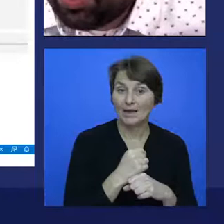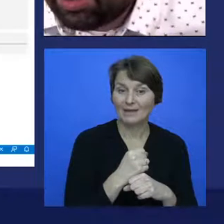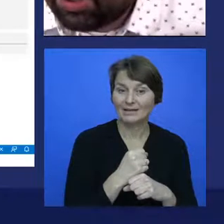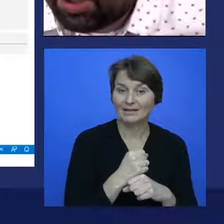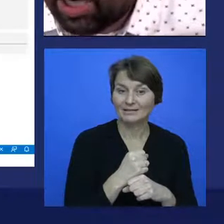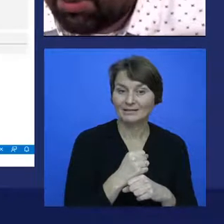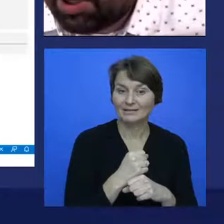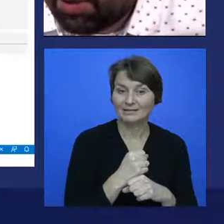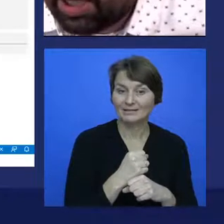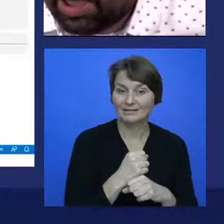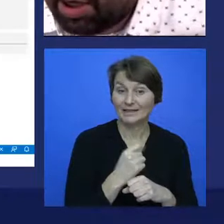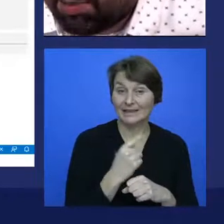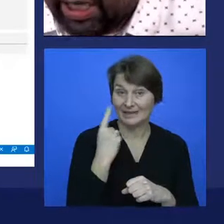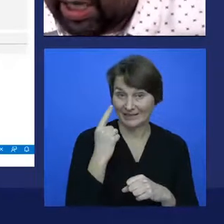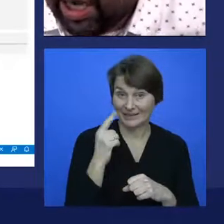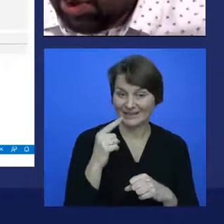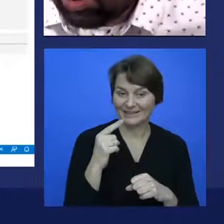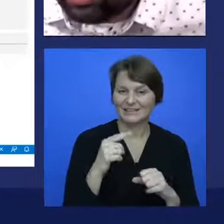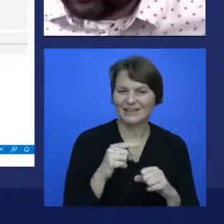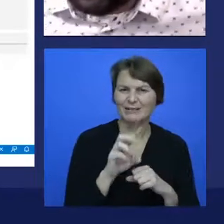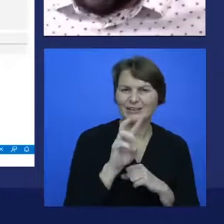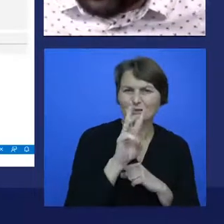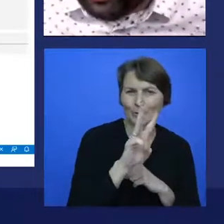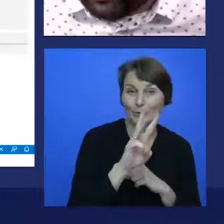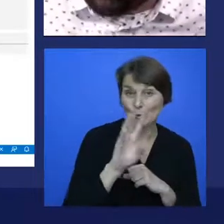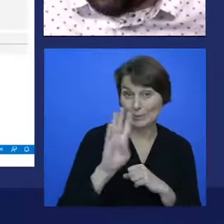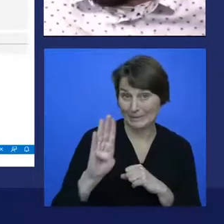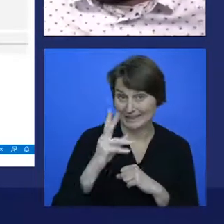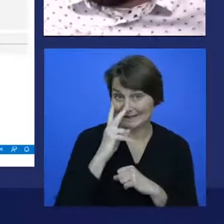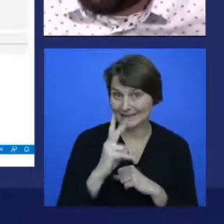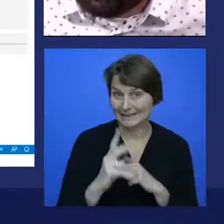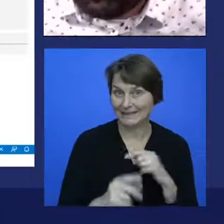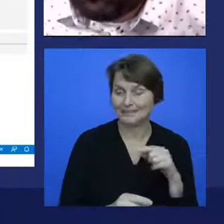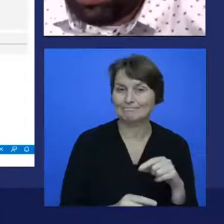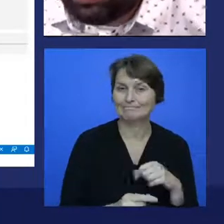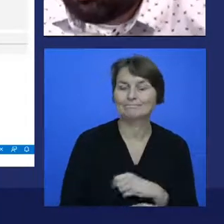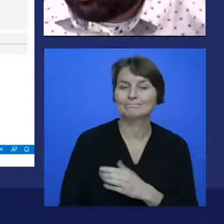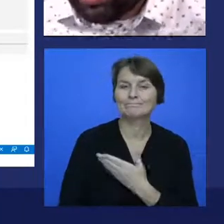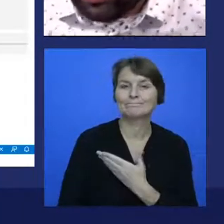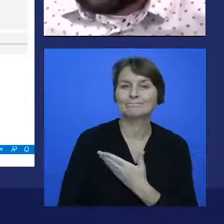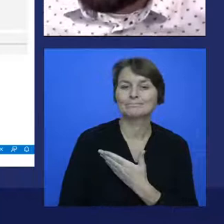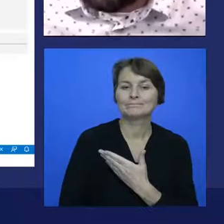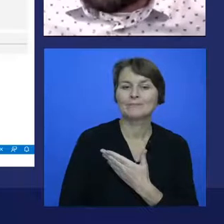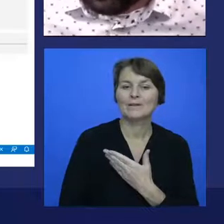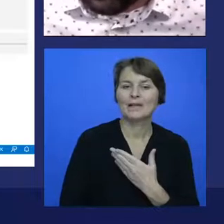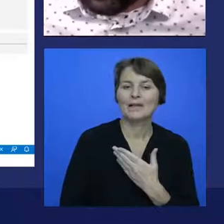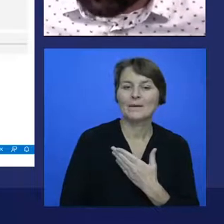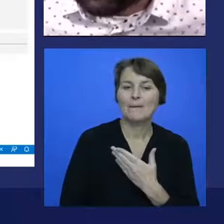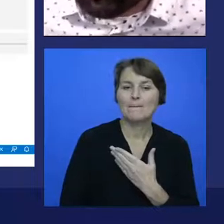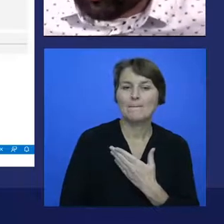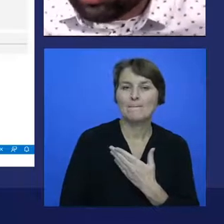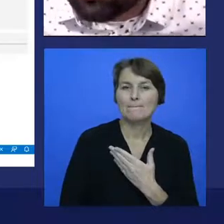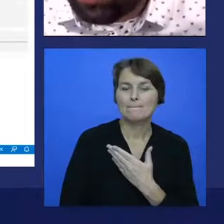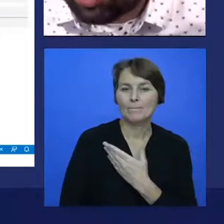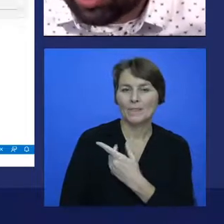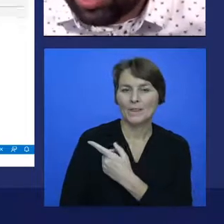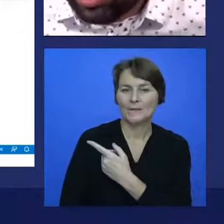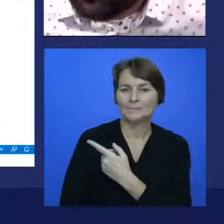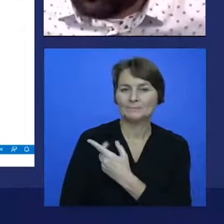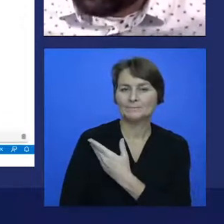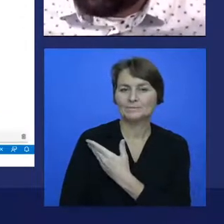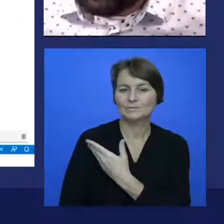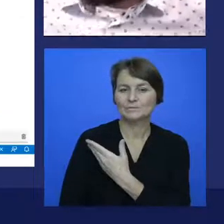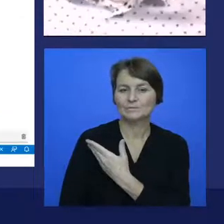right? Notice here's our W and here's our B. We're taking X matrix, multiplying it by W, adding the B. Here is the loss